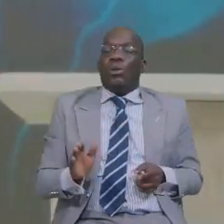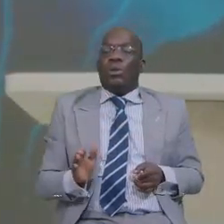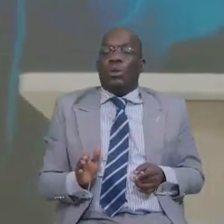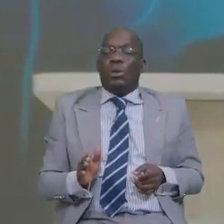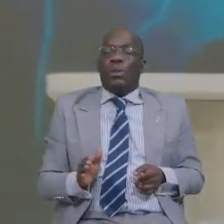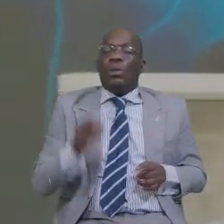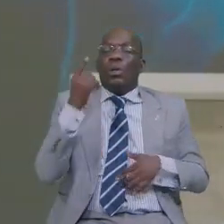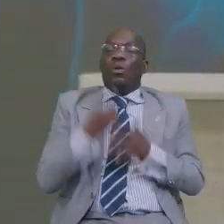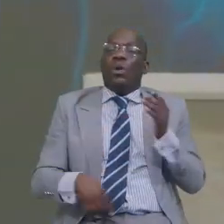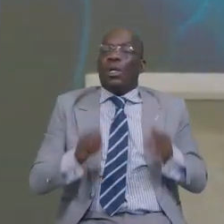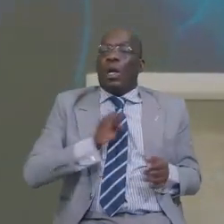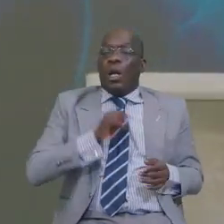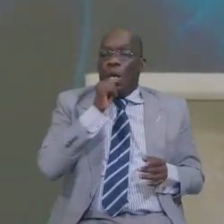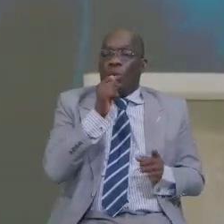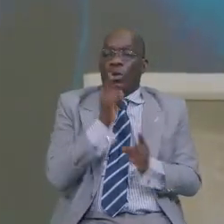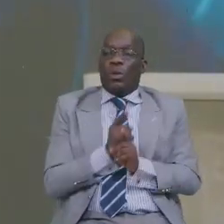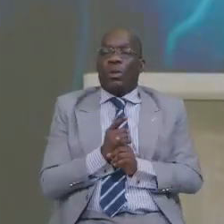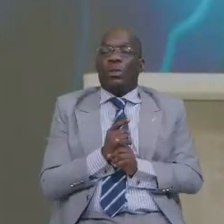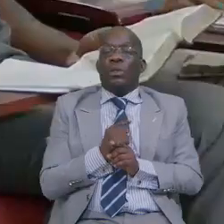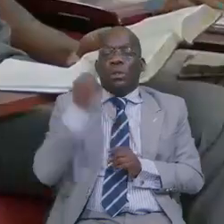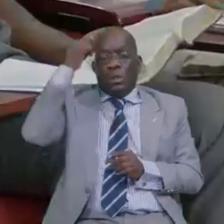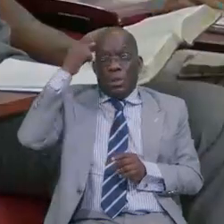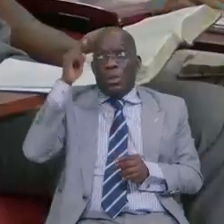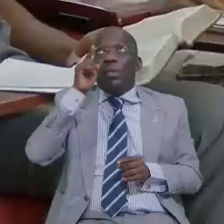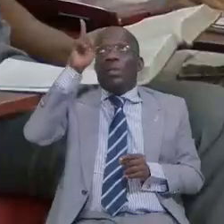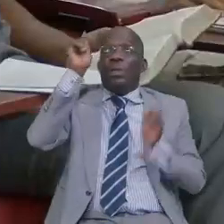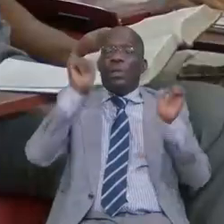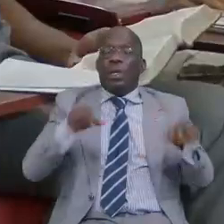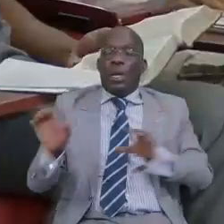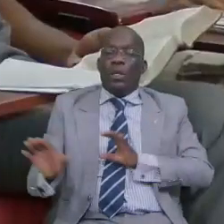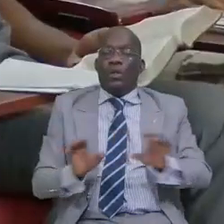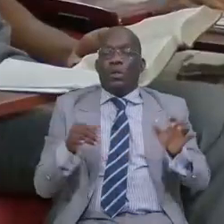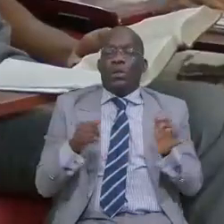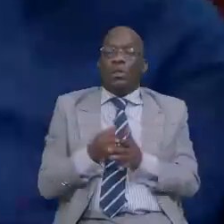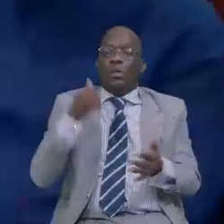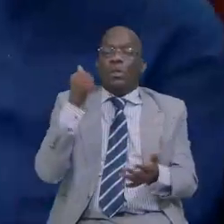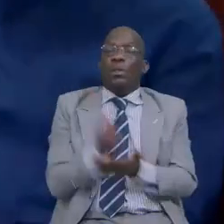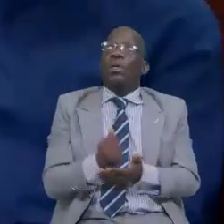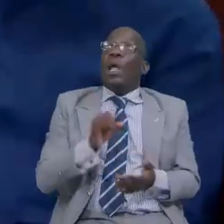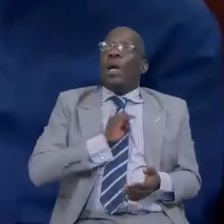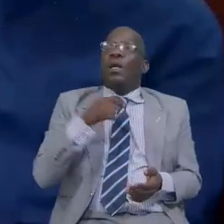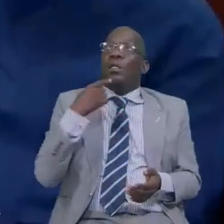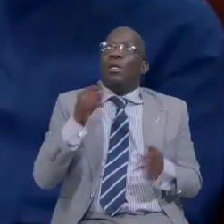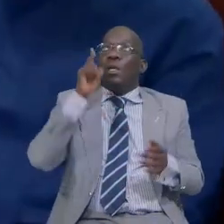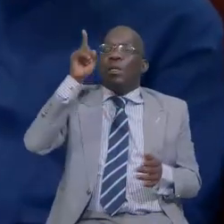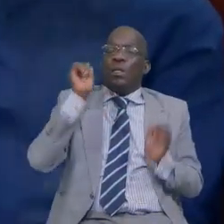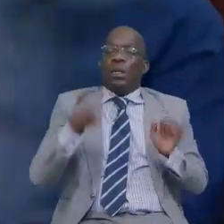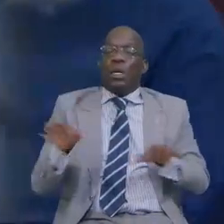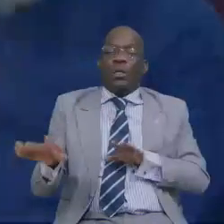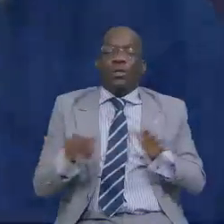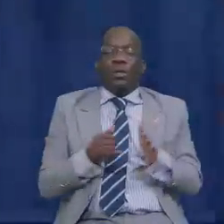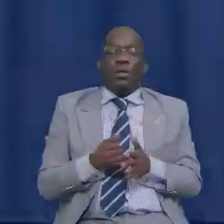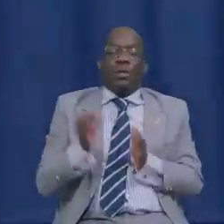I am just thinking, you can do it. I said you can do it. And then he says, according to